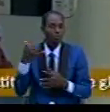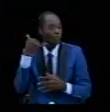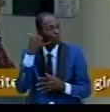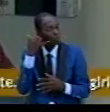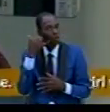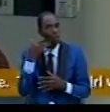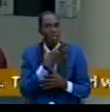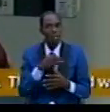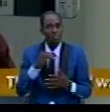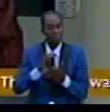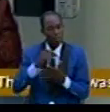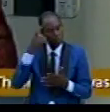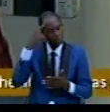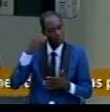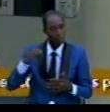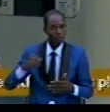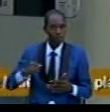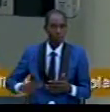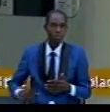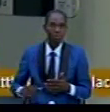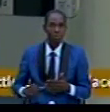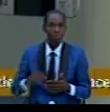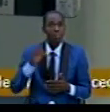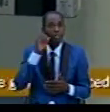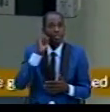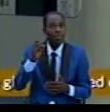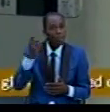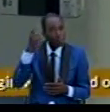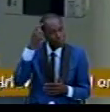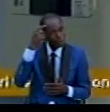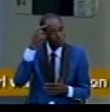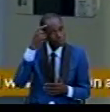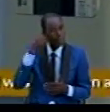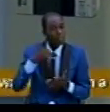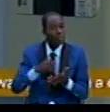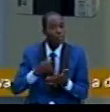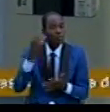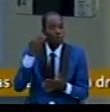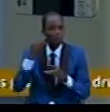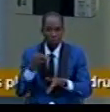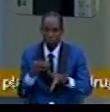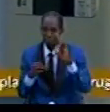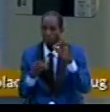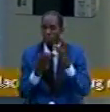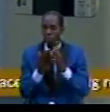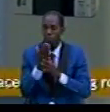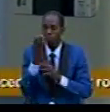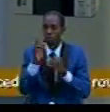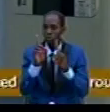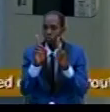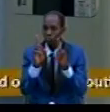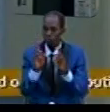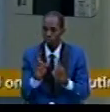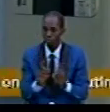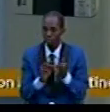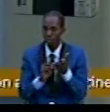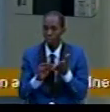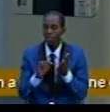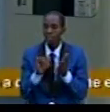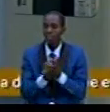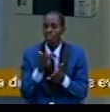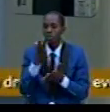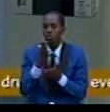more. His brain, it was discovered by test that some fluid